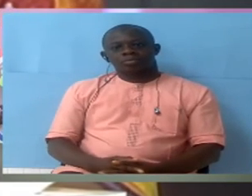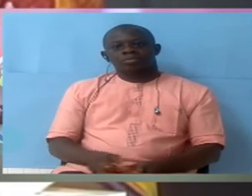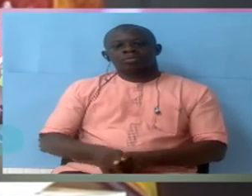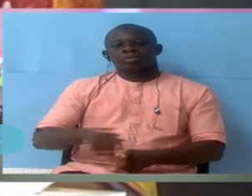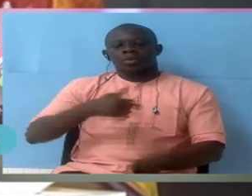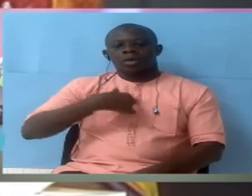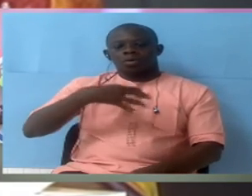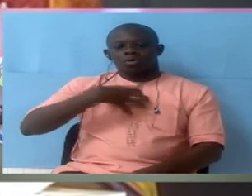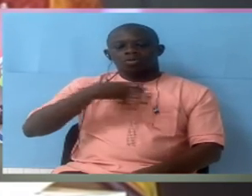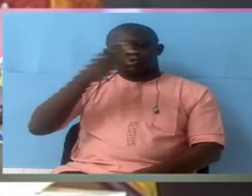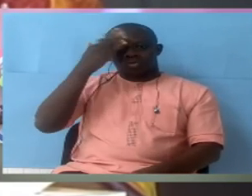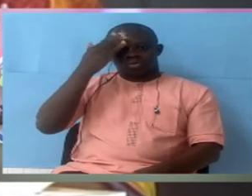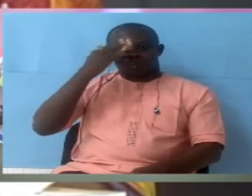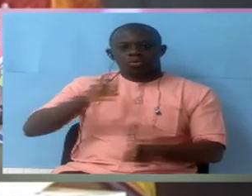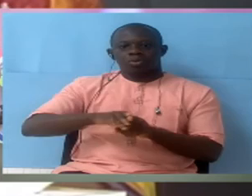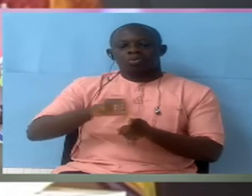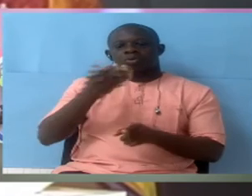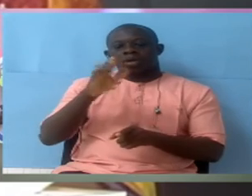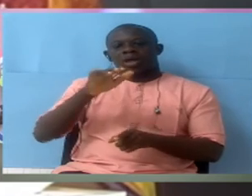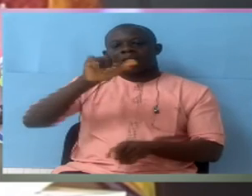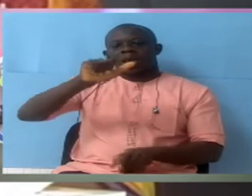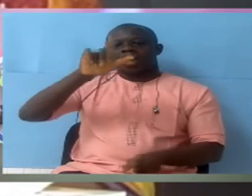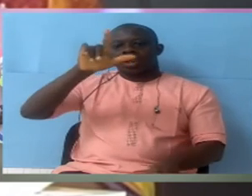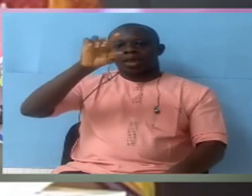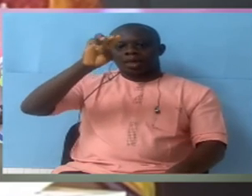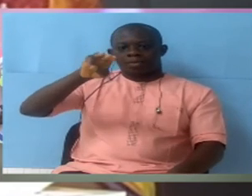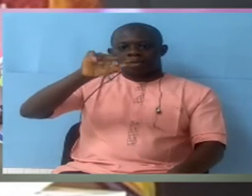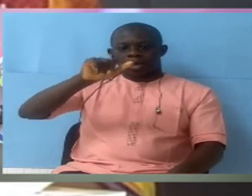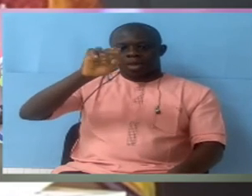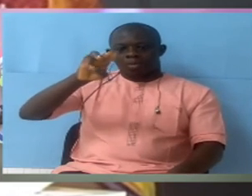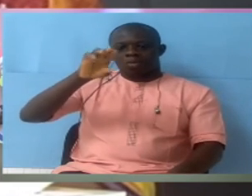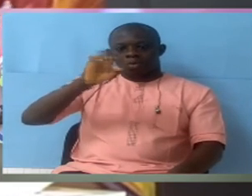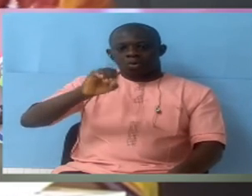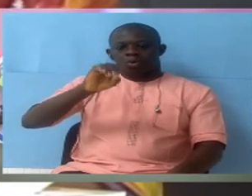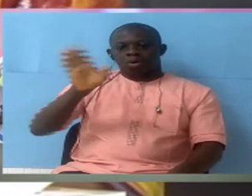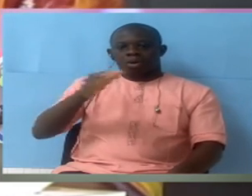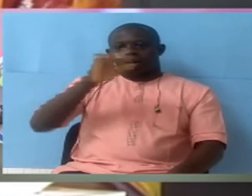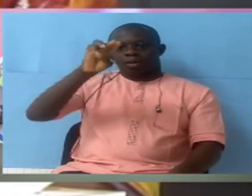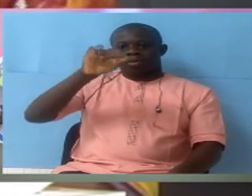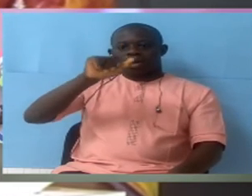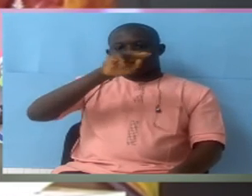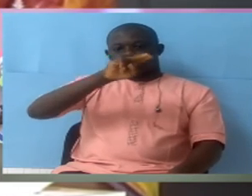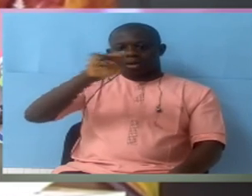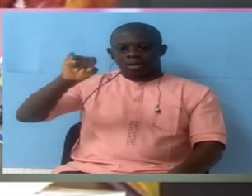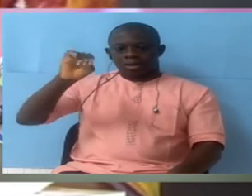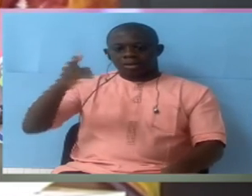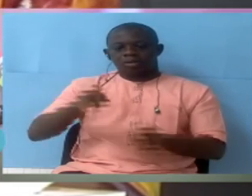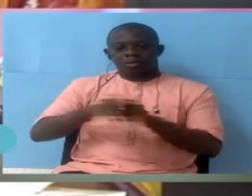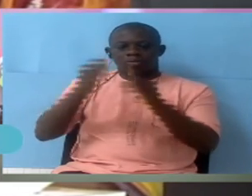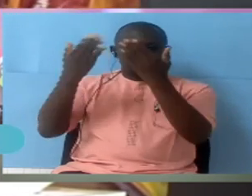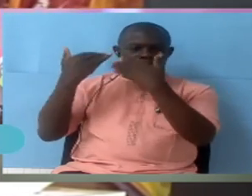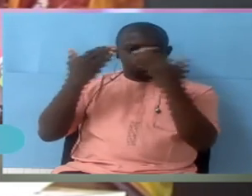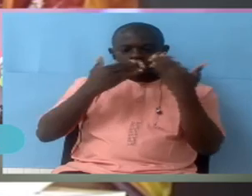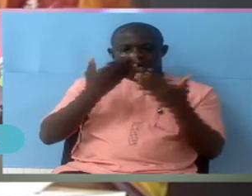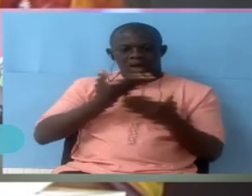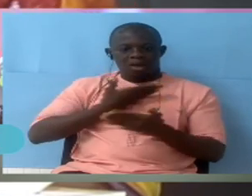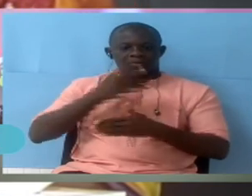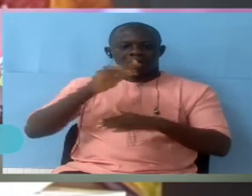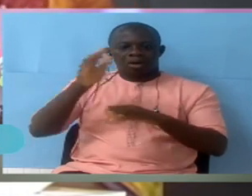whether Almamo Mane was worse before burial. Dama bëgga xam Almamo Mane ndax sanga nañ ko balañ ko